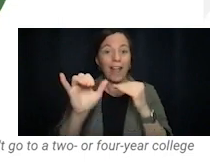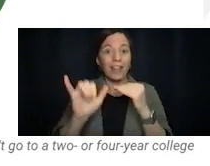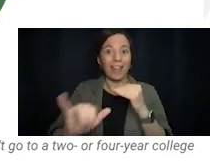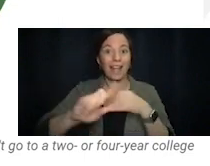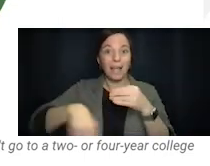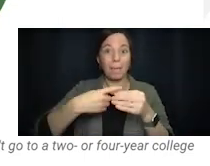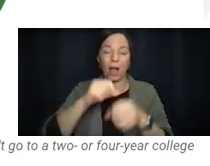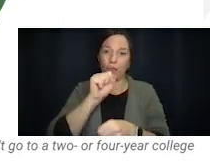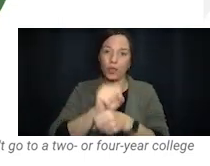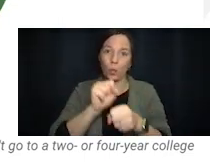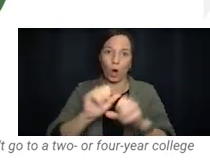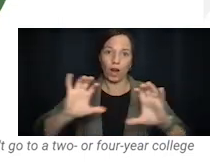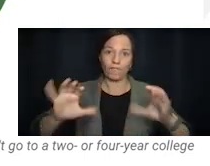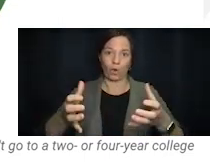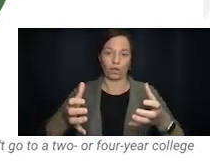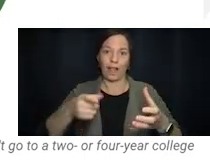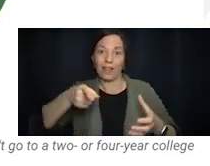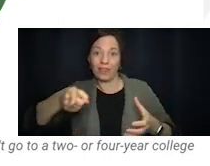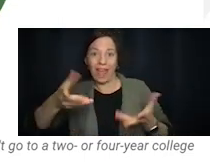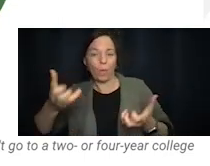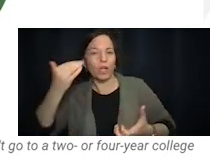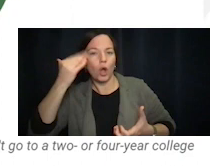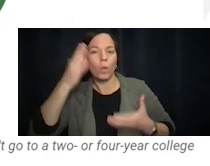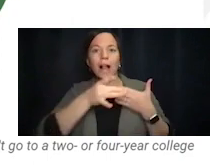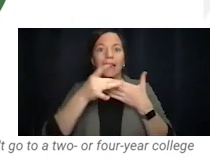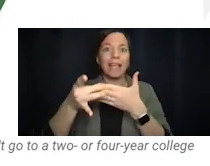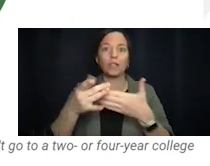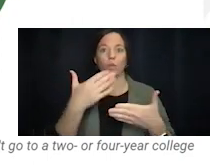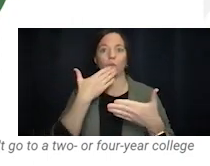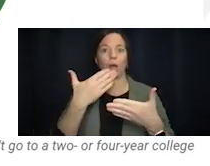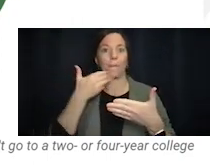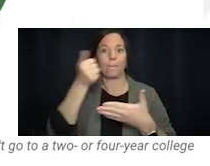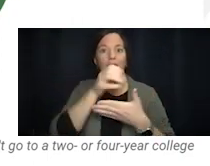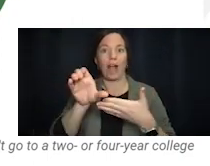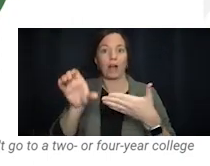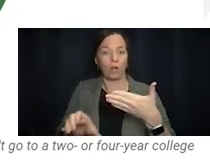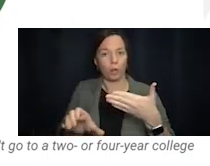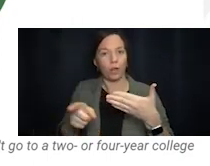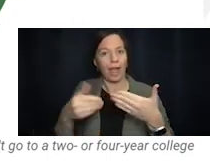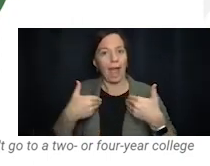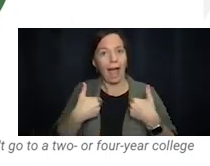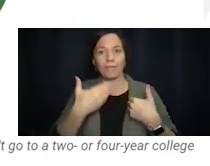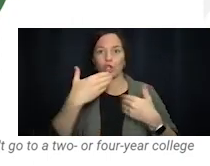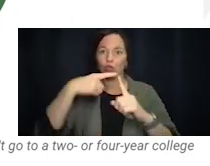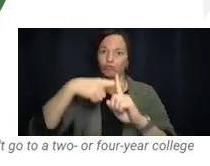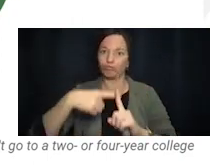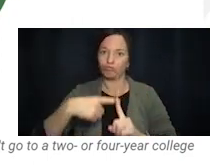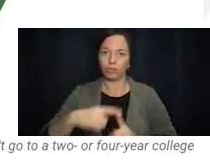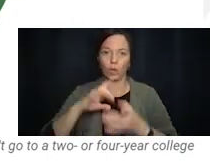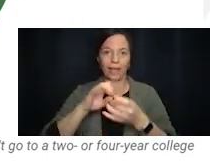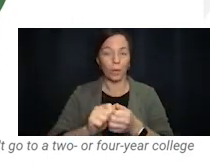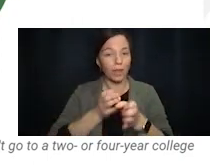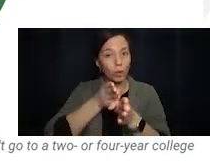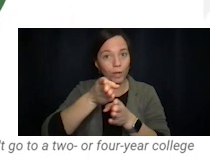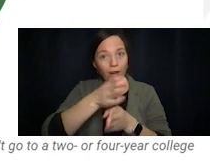want to know that this is leading to some outcome that's going to return dividends in terms of their career and in terms of their